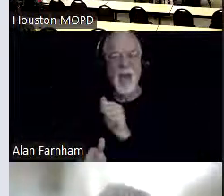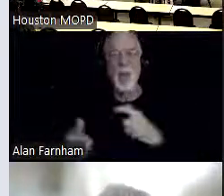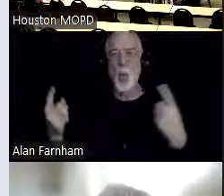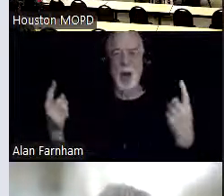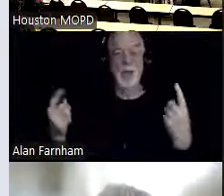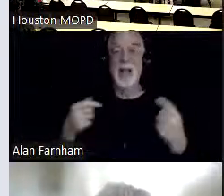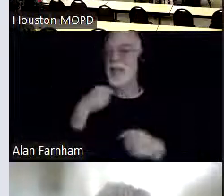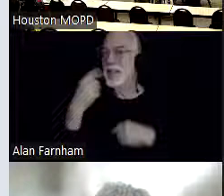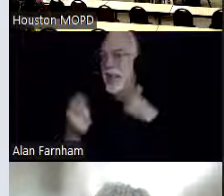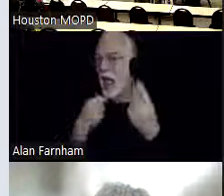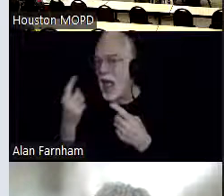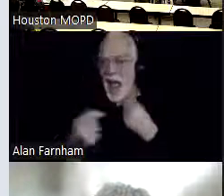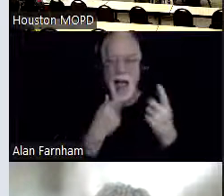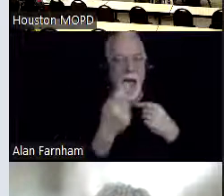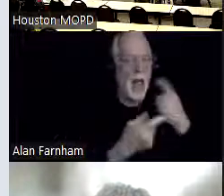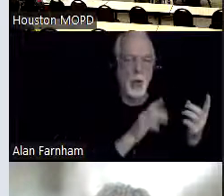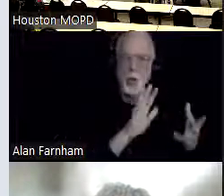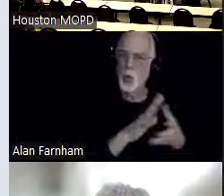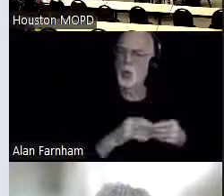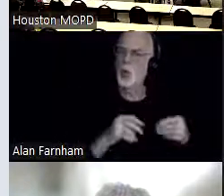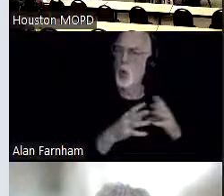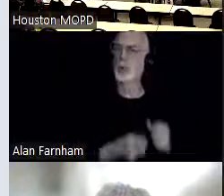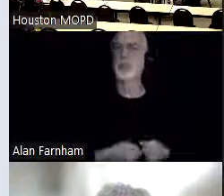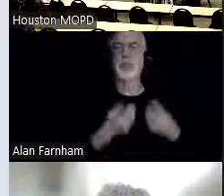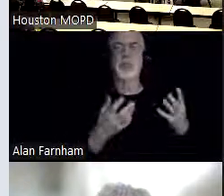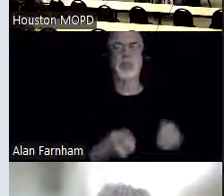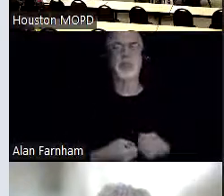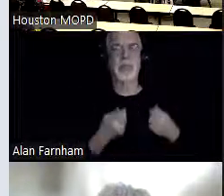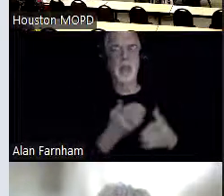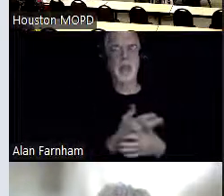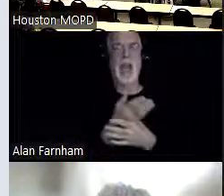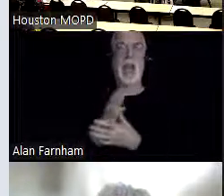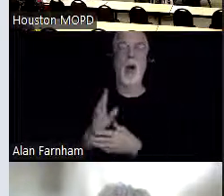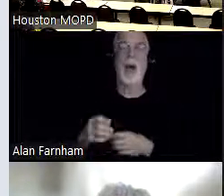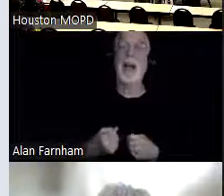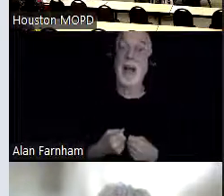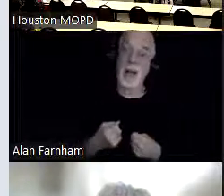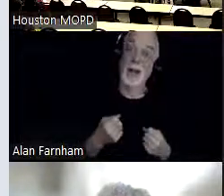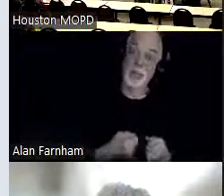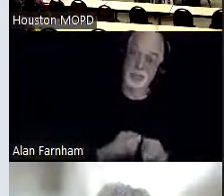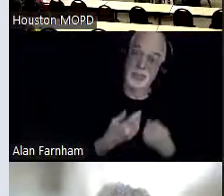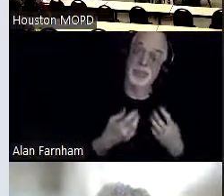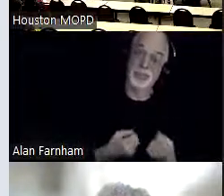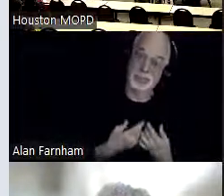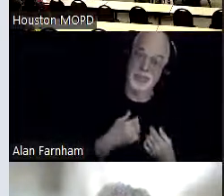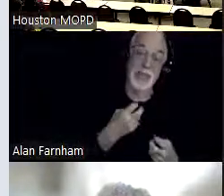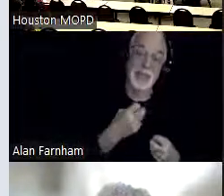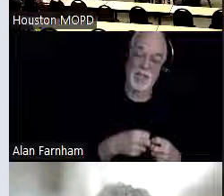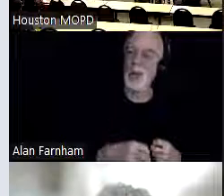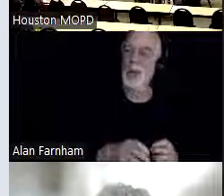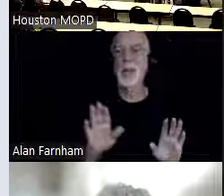your story. Share, give, and I know it's difficult, and sharing is not going to be for